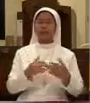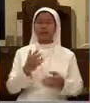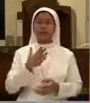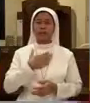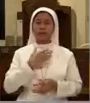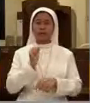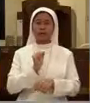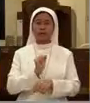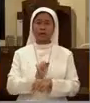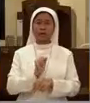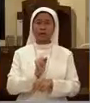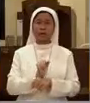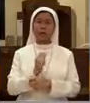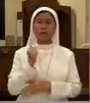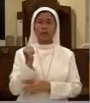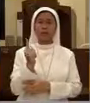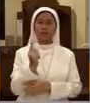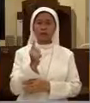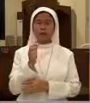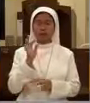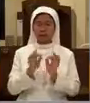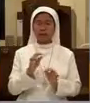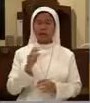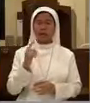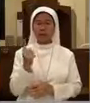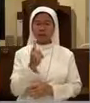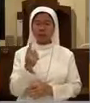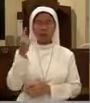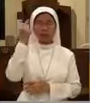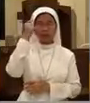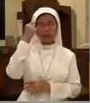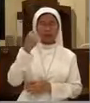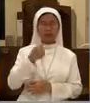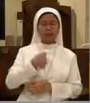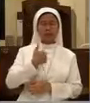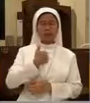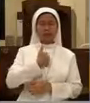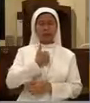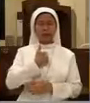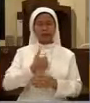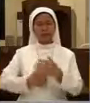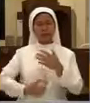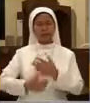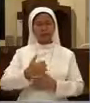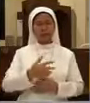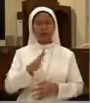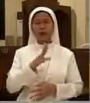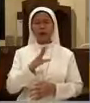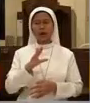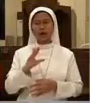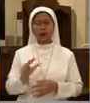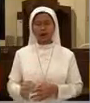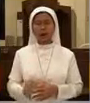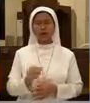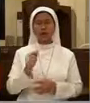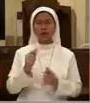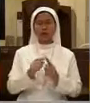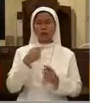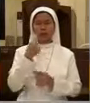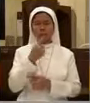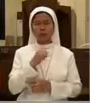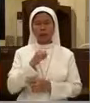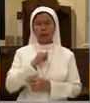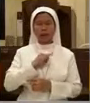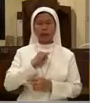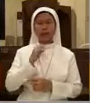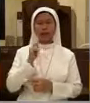is directed only to self-fulfillment, and to whom will I become accountable?